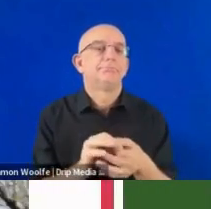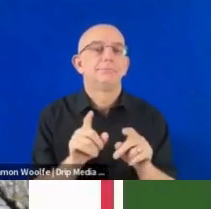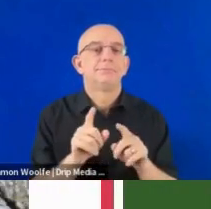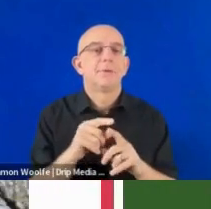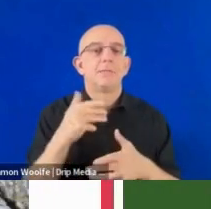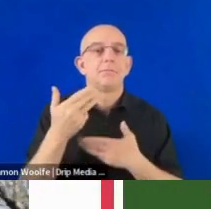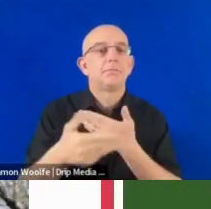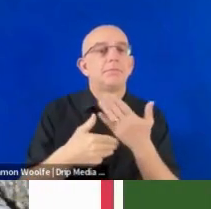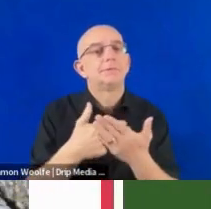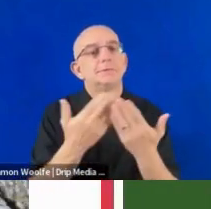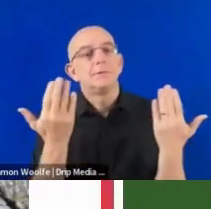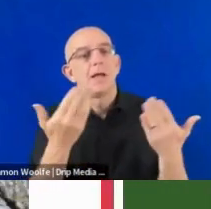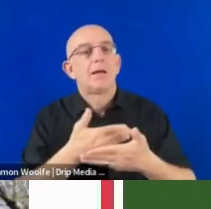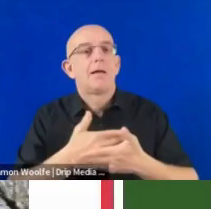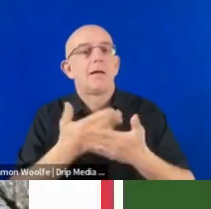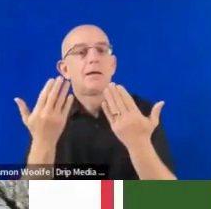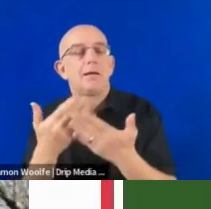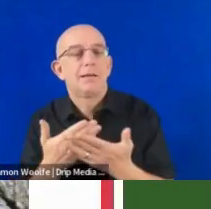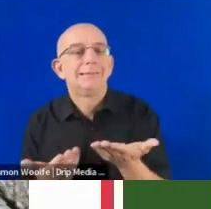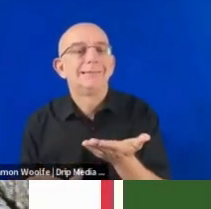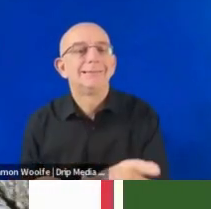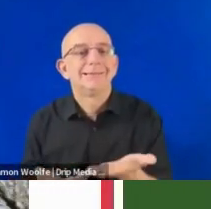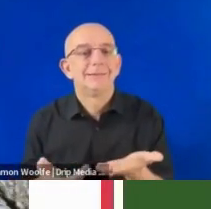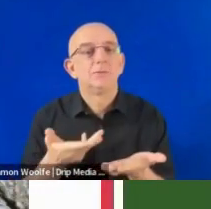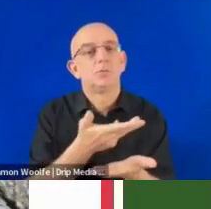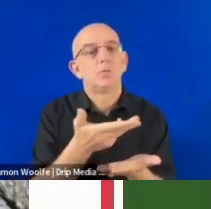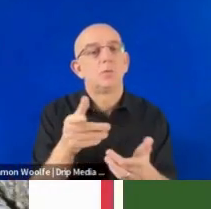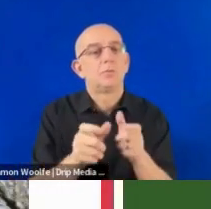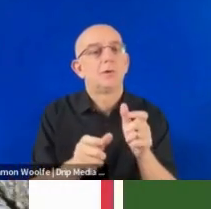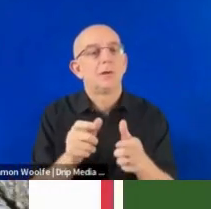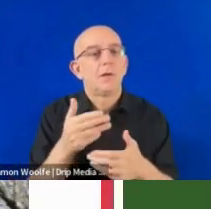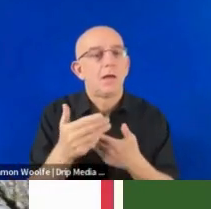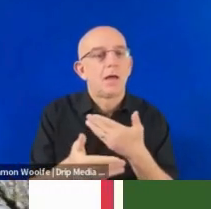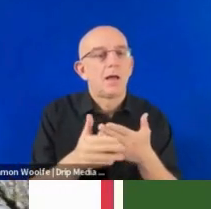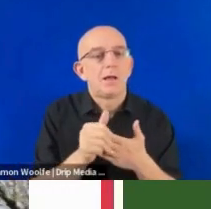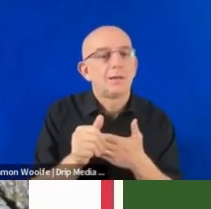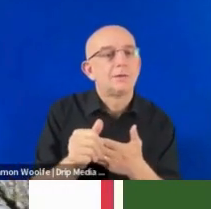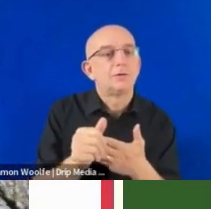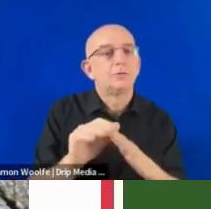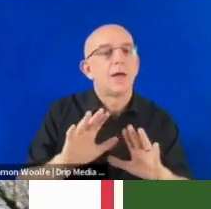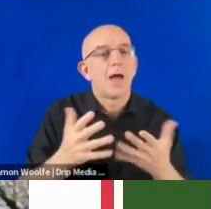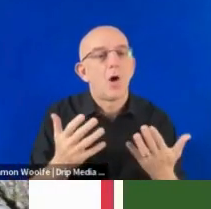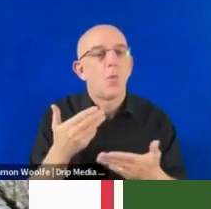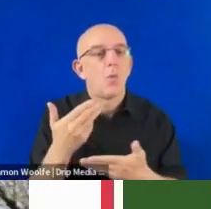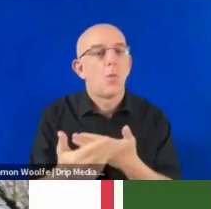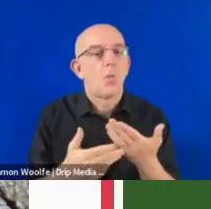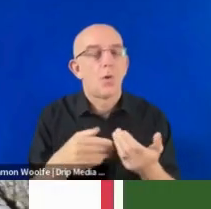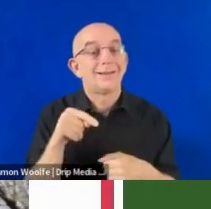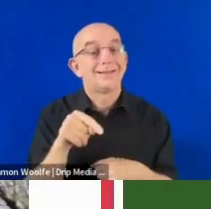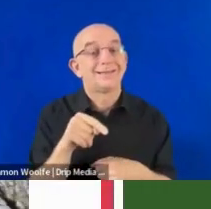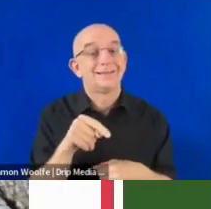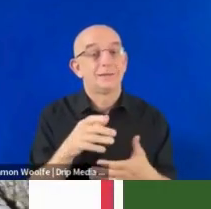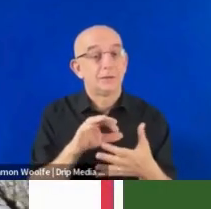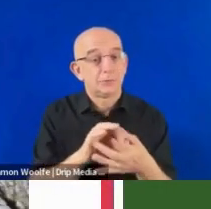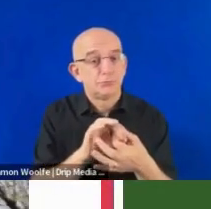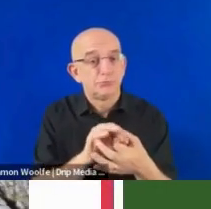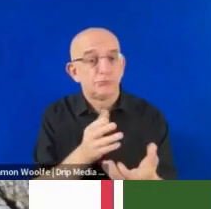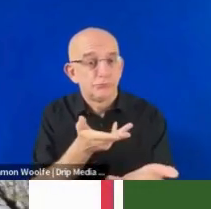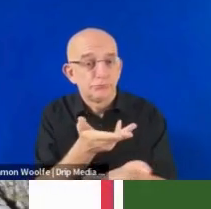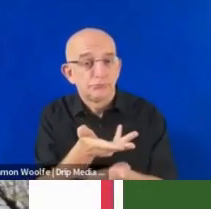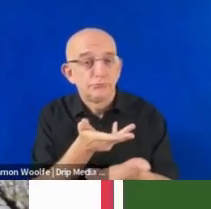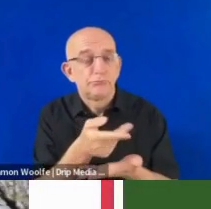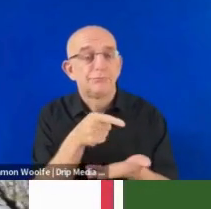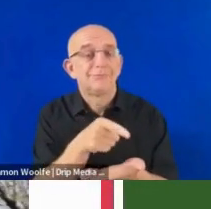So participants are taken through a leadership journey outlined through personal commitment to effect change in